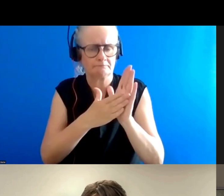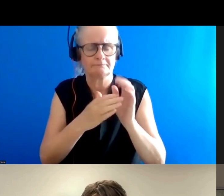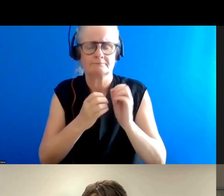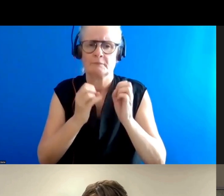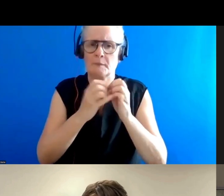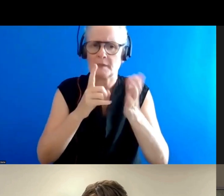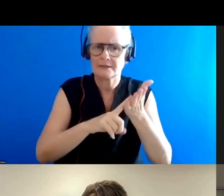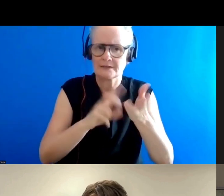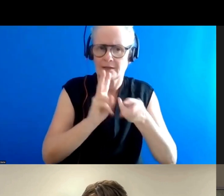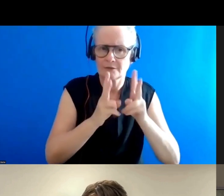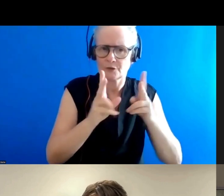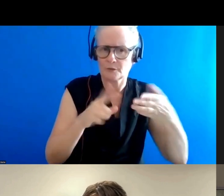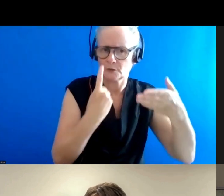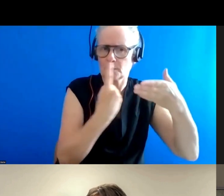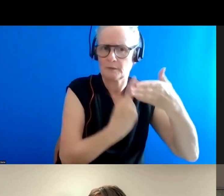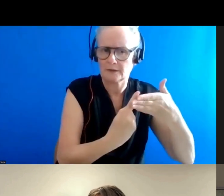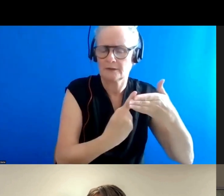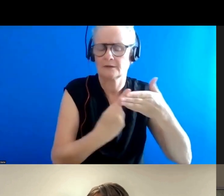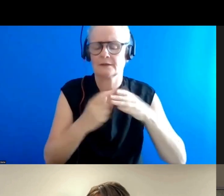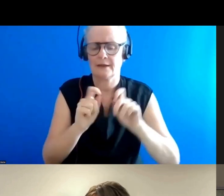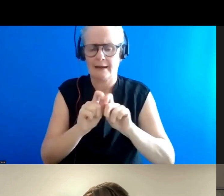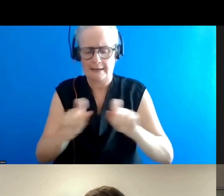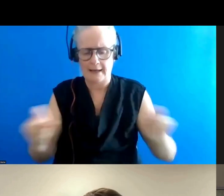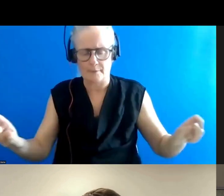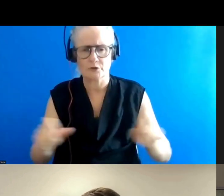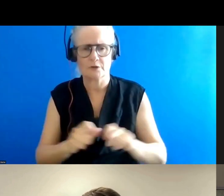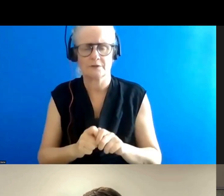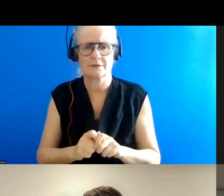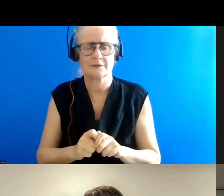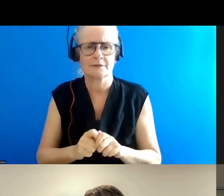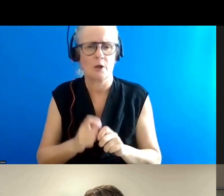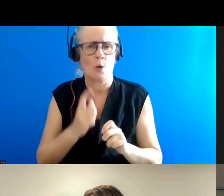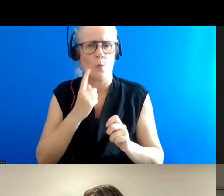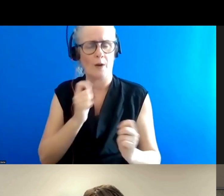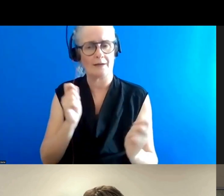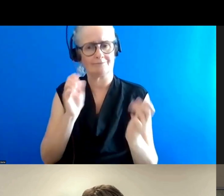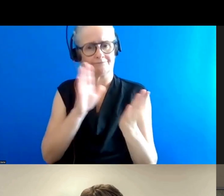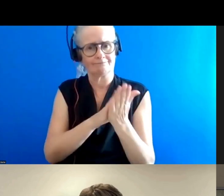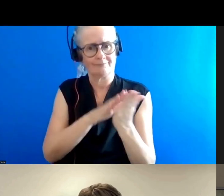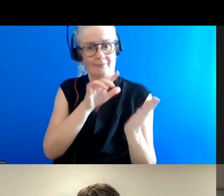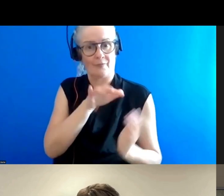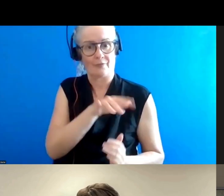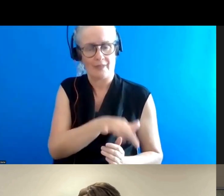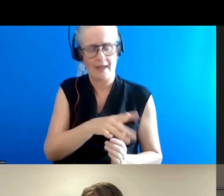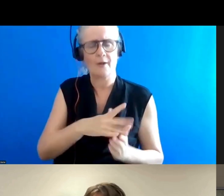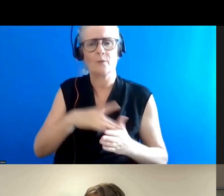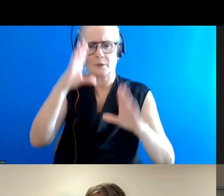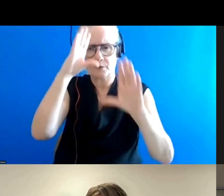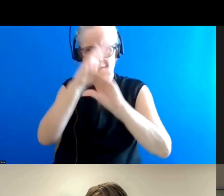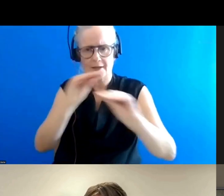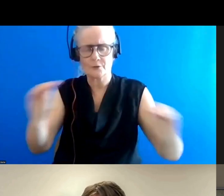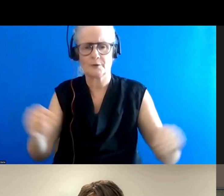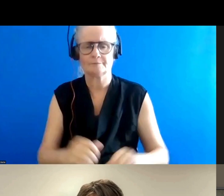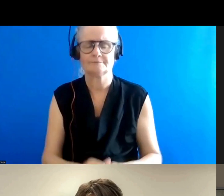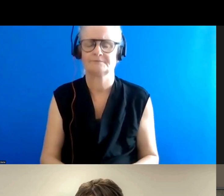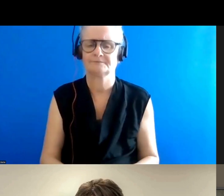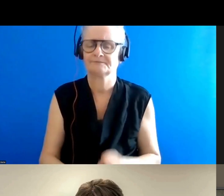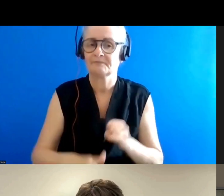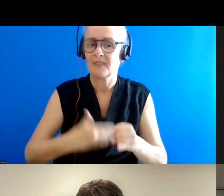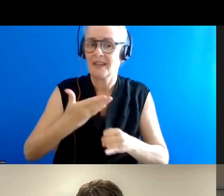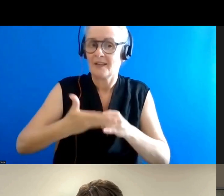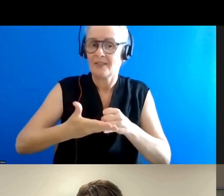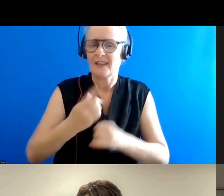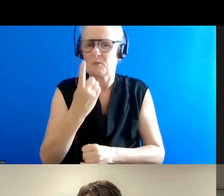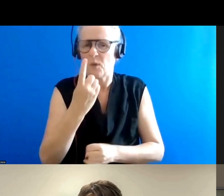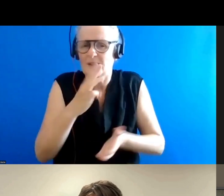on the platform. There'll be a simple, very simple, short evaluation at the end, so we hope you can stay right at the end. It's only about a minute with a few